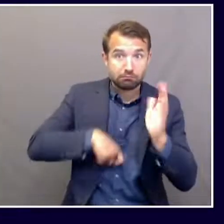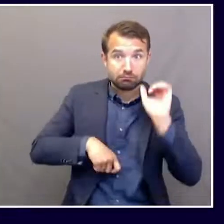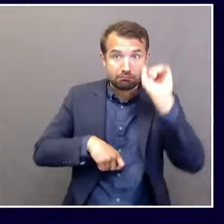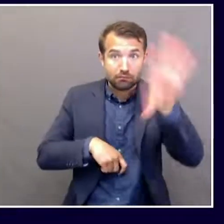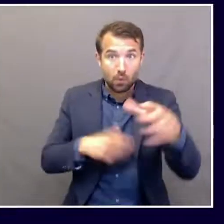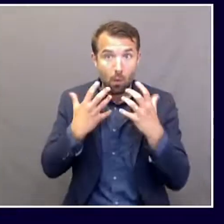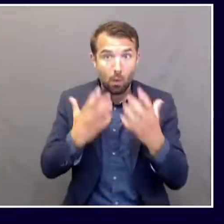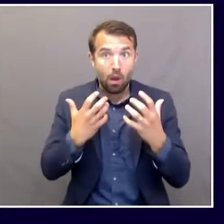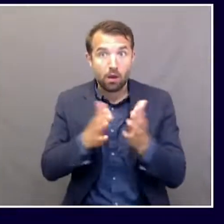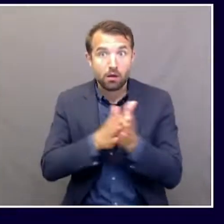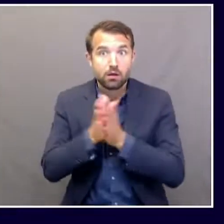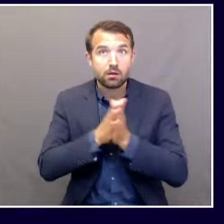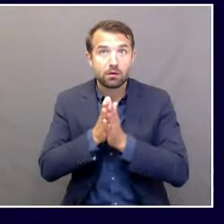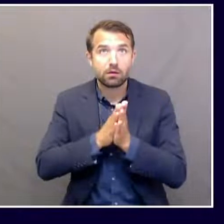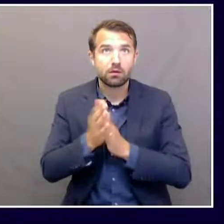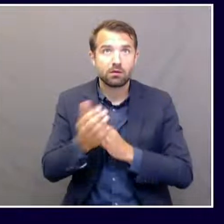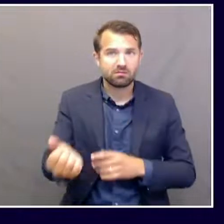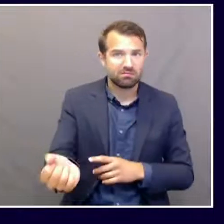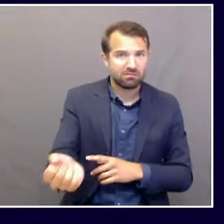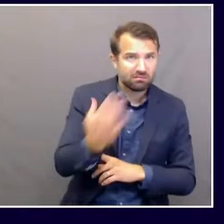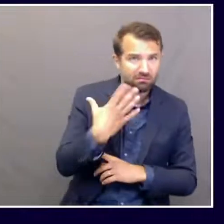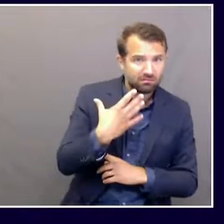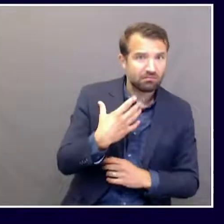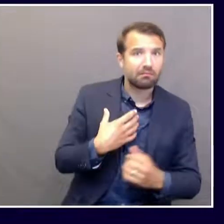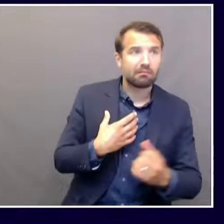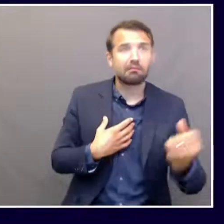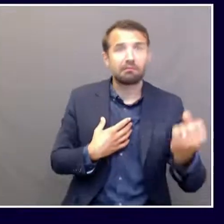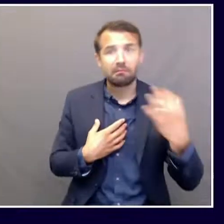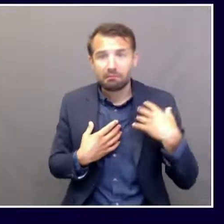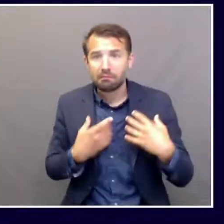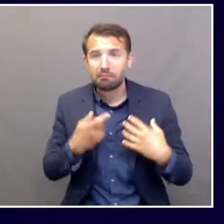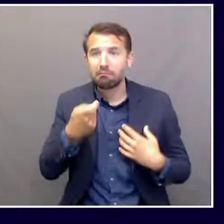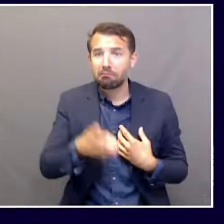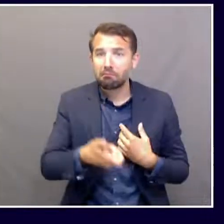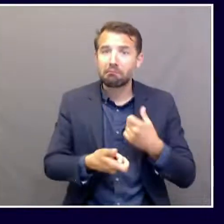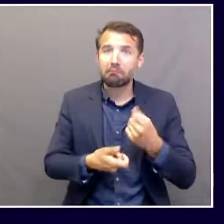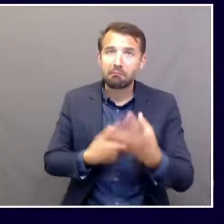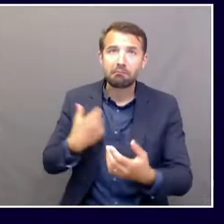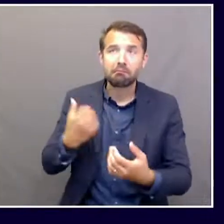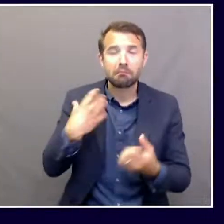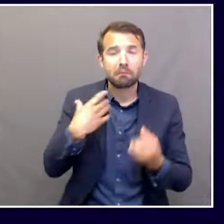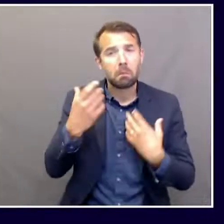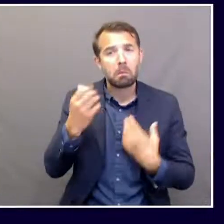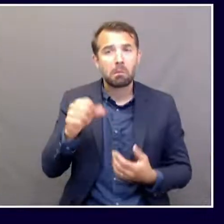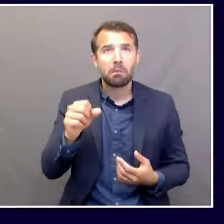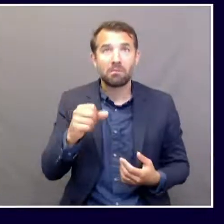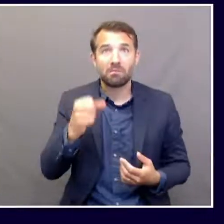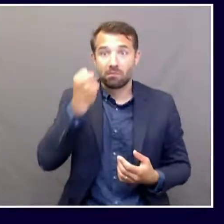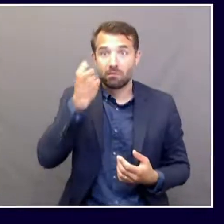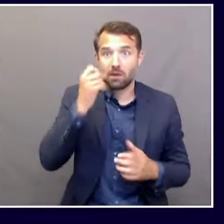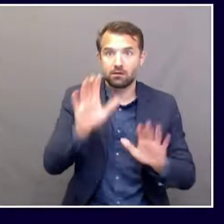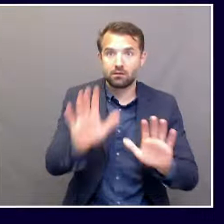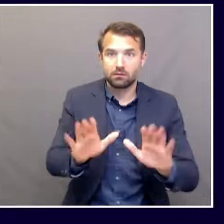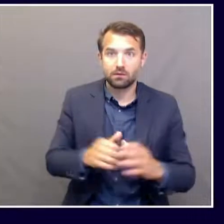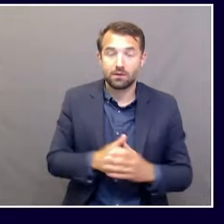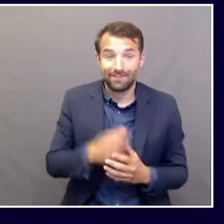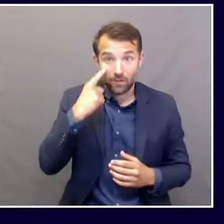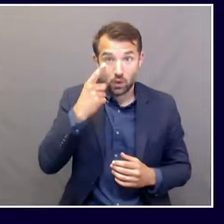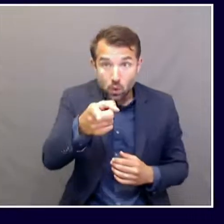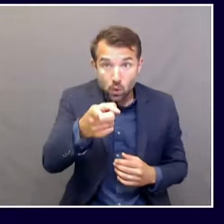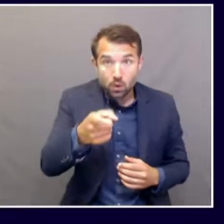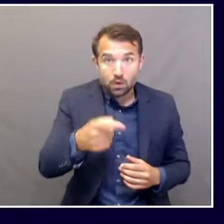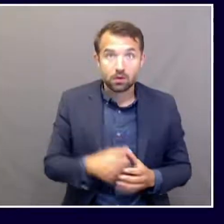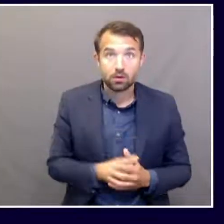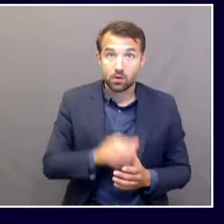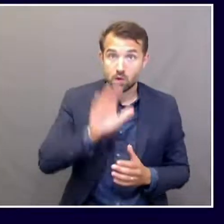in. Here's what I'll say, Patty. If you or your group, whether it's an employer, a house of worship, a social group,